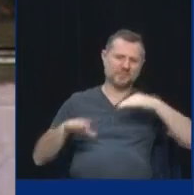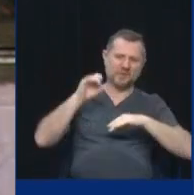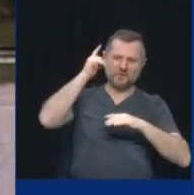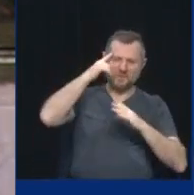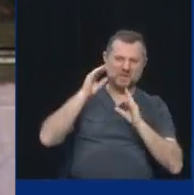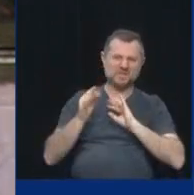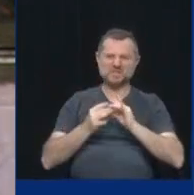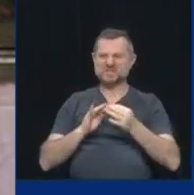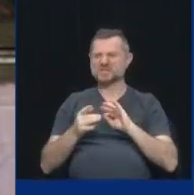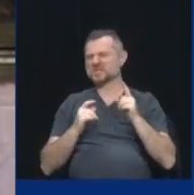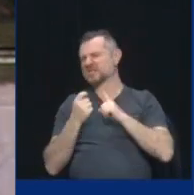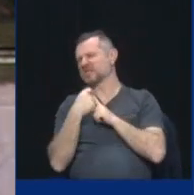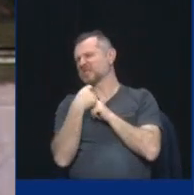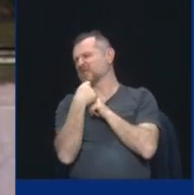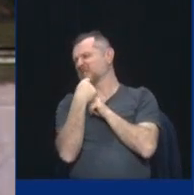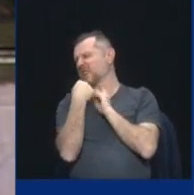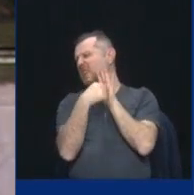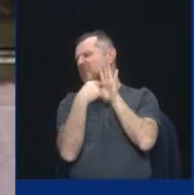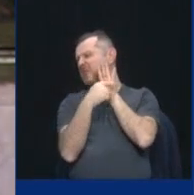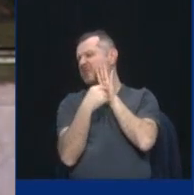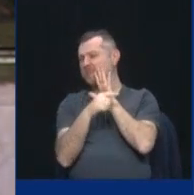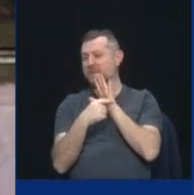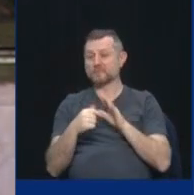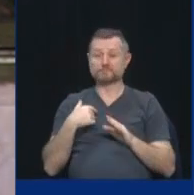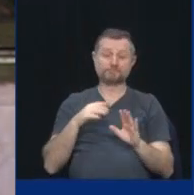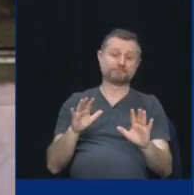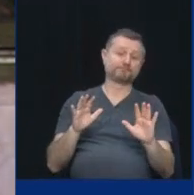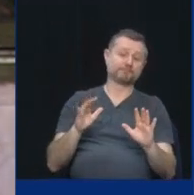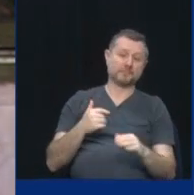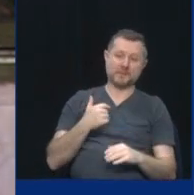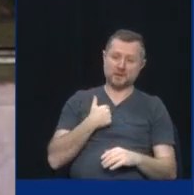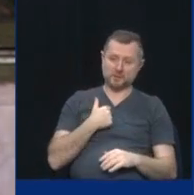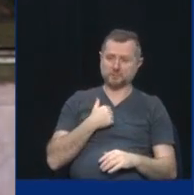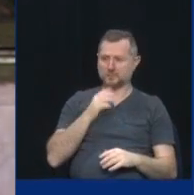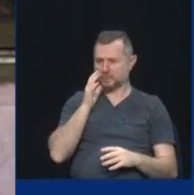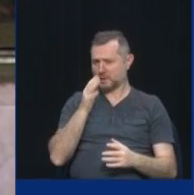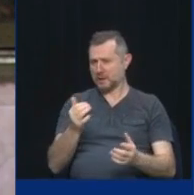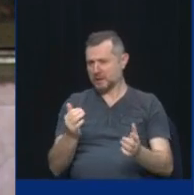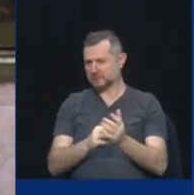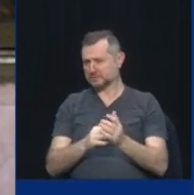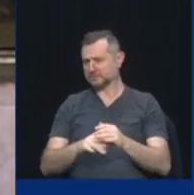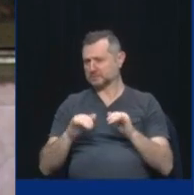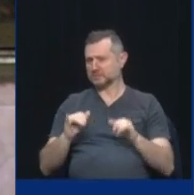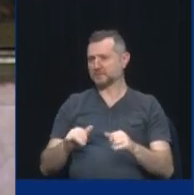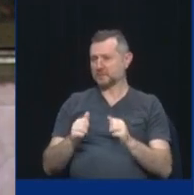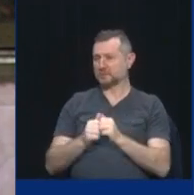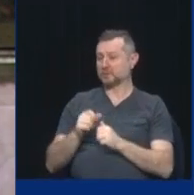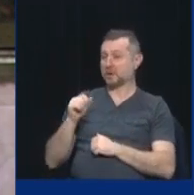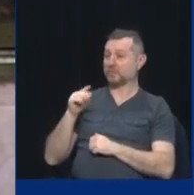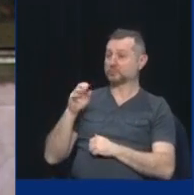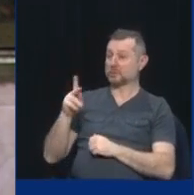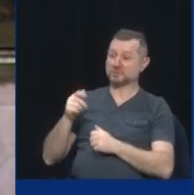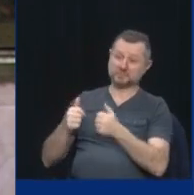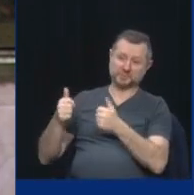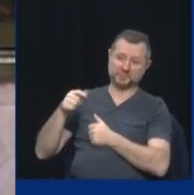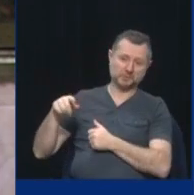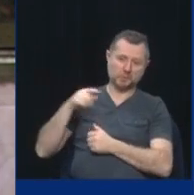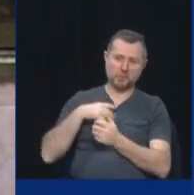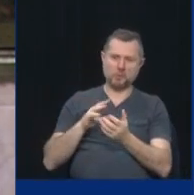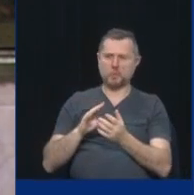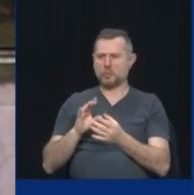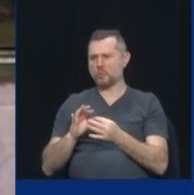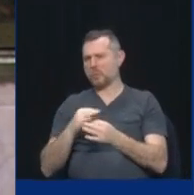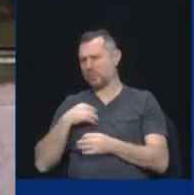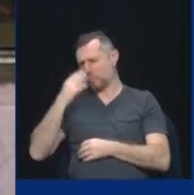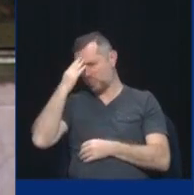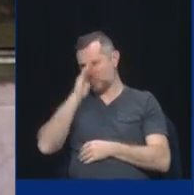pettiness there, and I'm going to do the same thing again with the Amtrak people saying, we know how to build a tunnel,